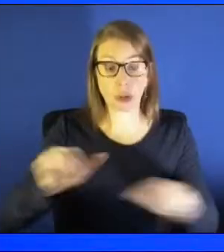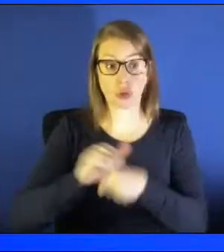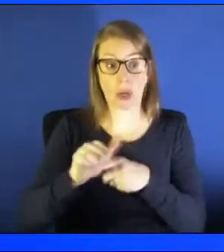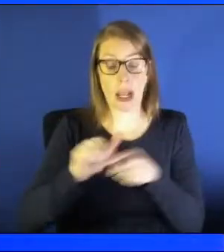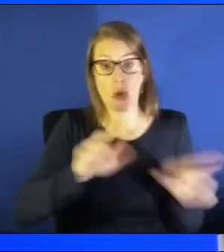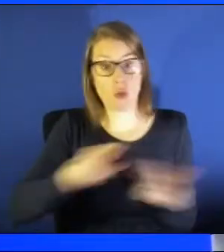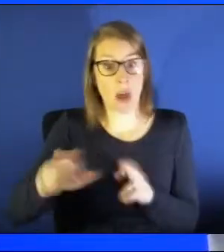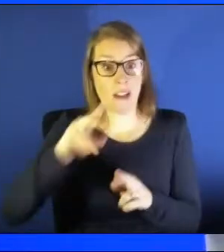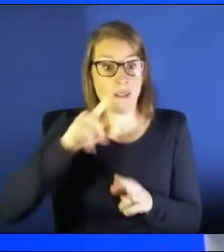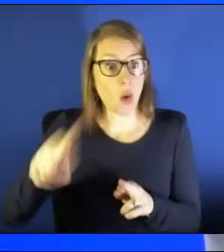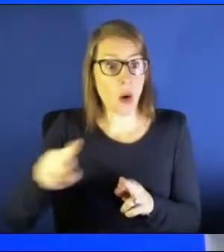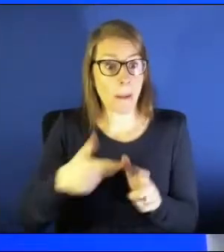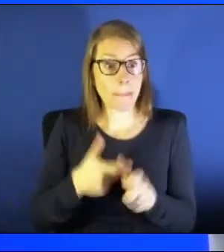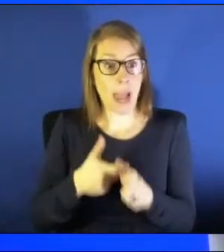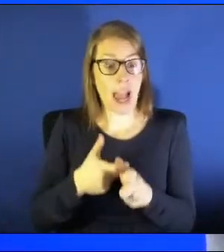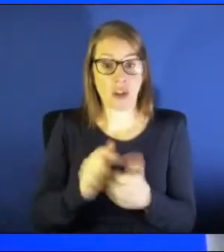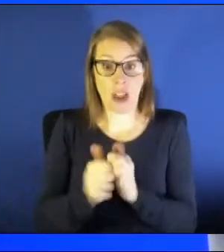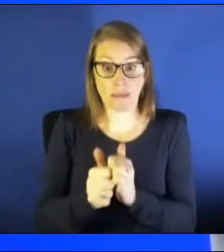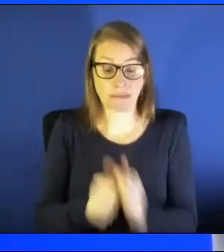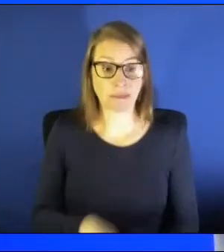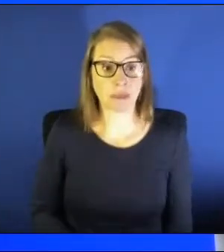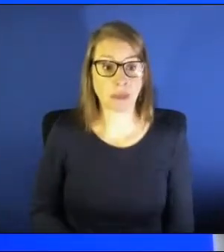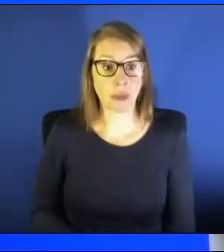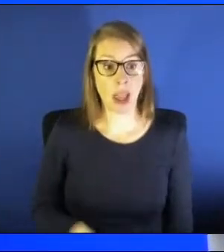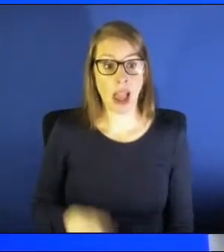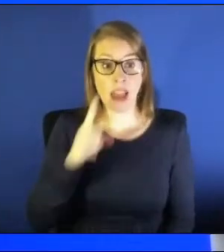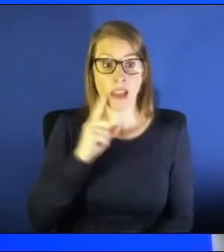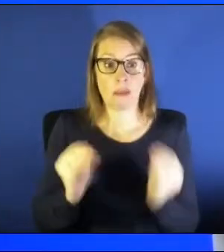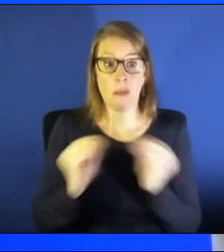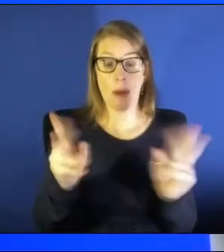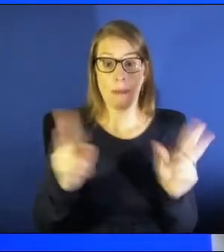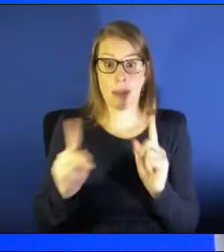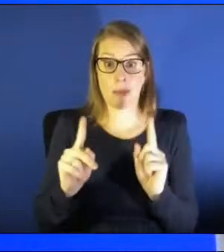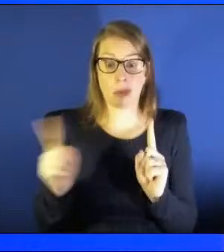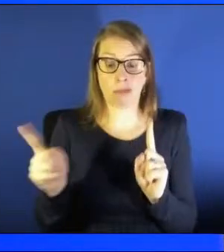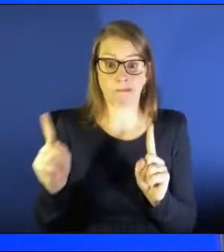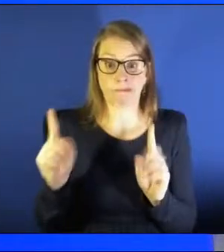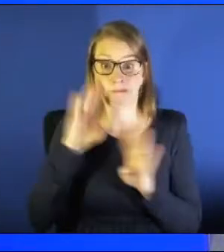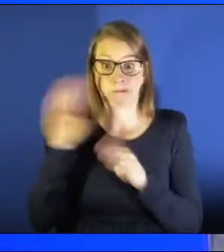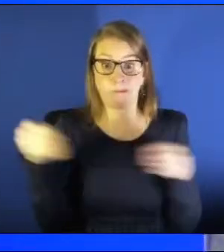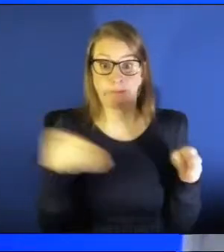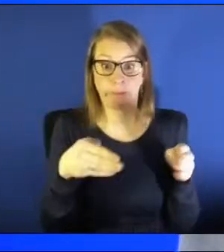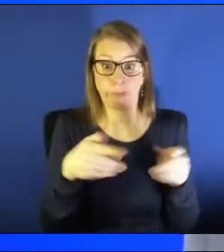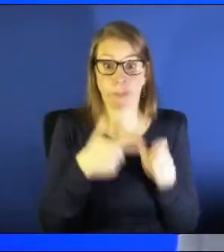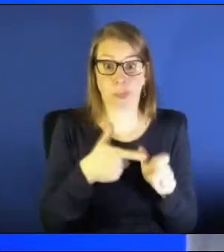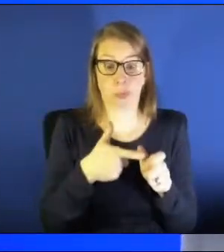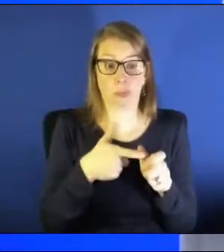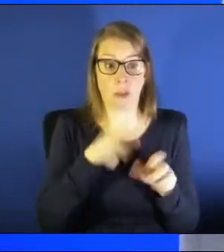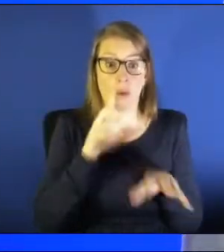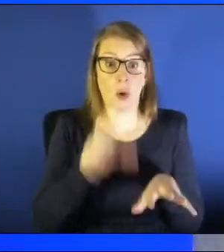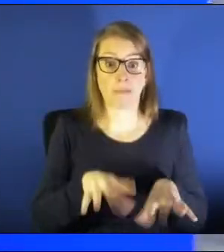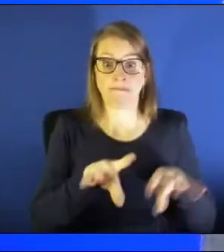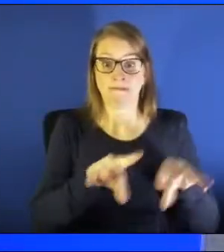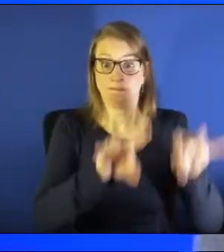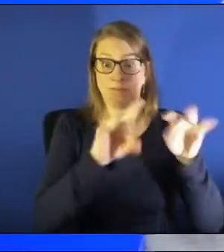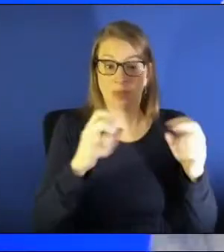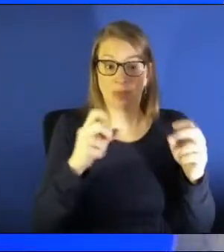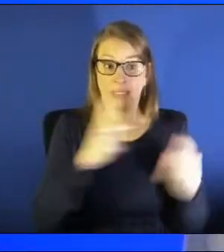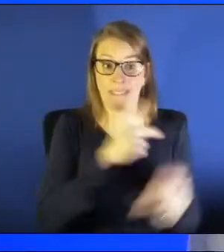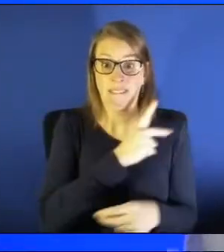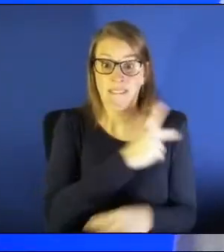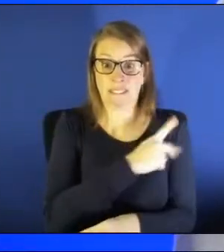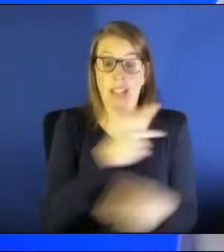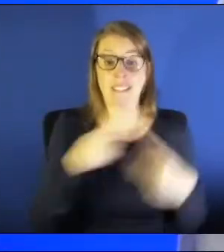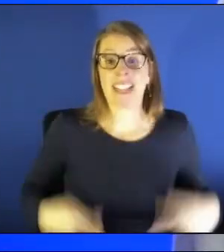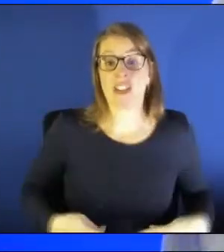Yeah, I think more people have turned to running as a great way to get some physical activity in a safe way,